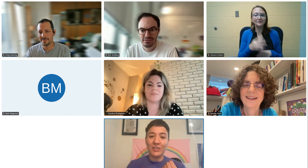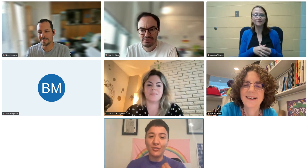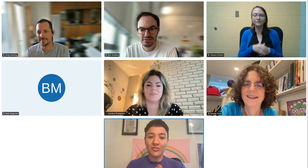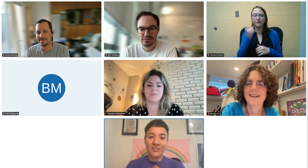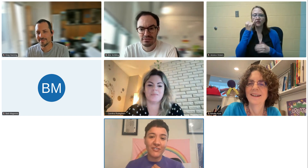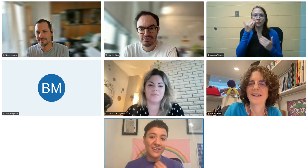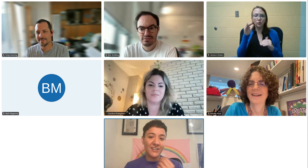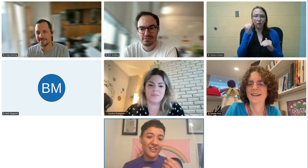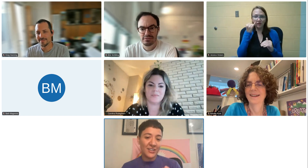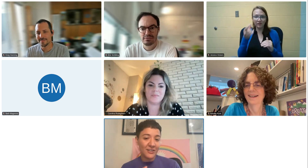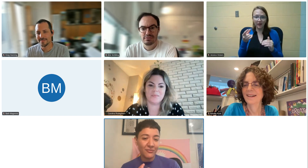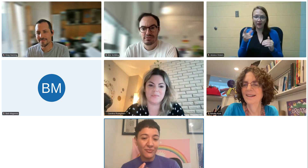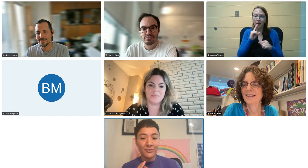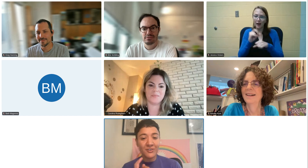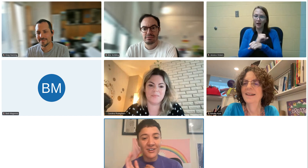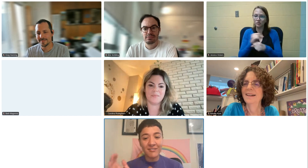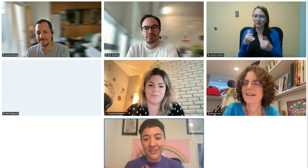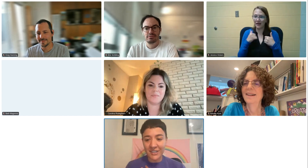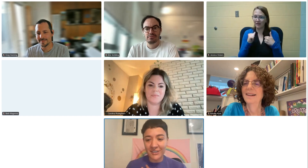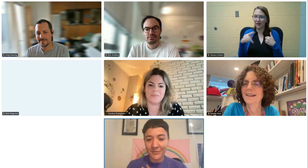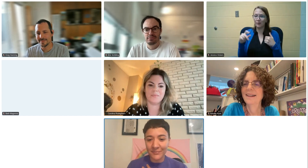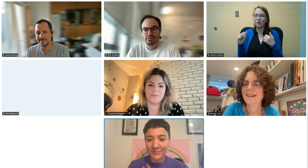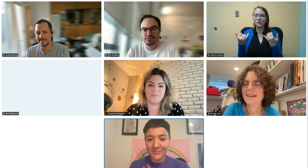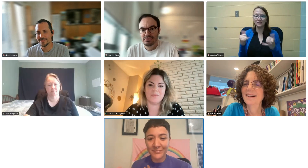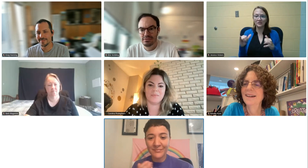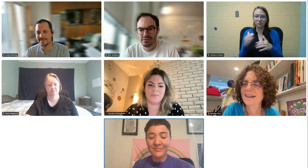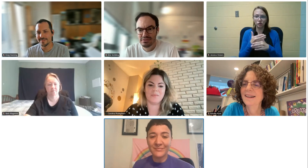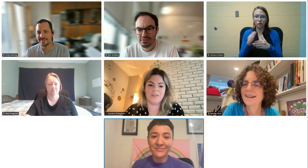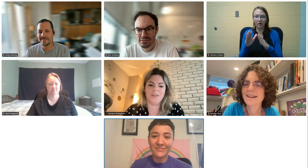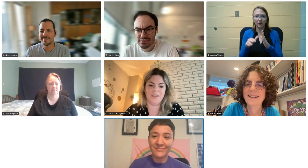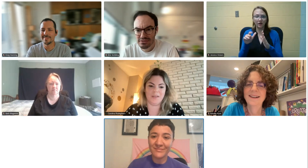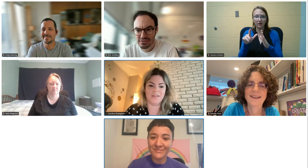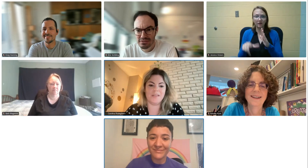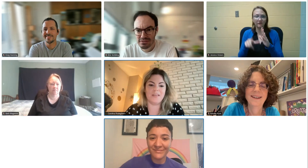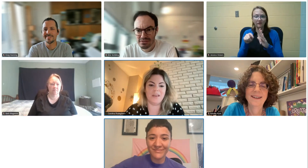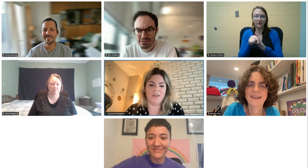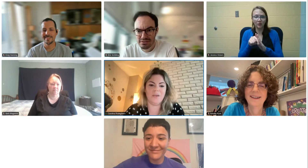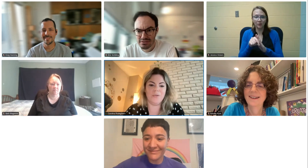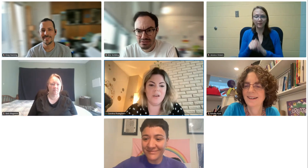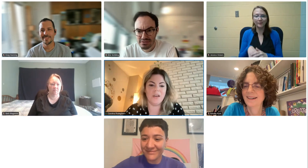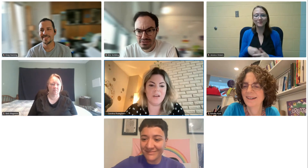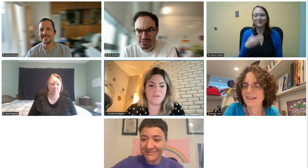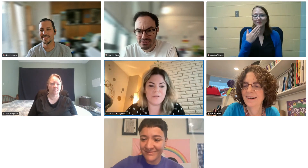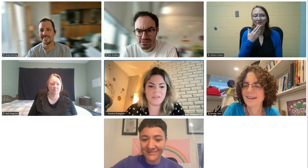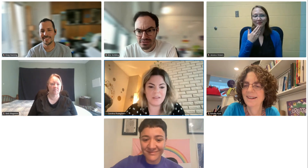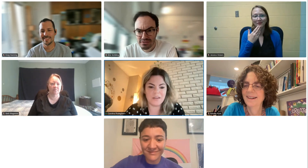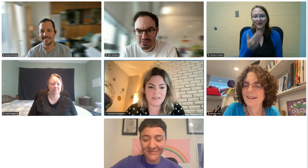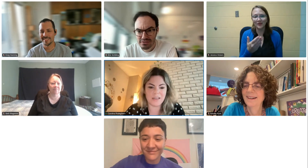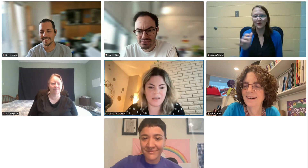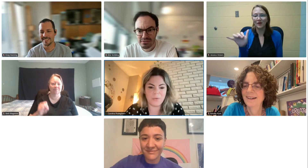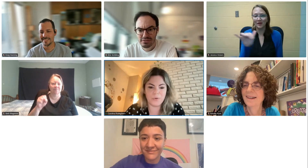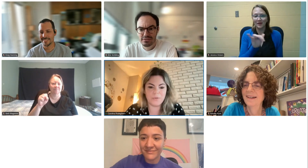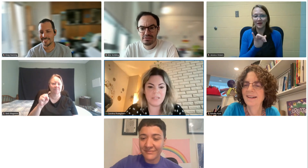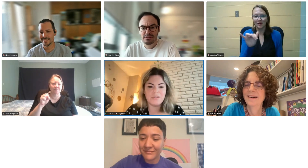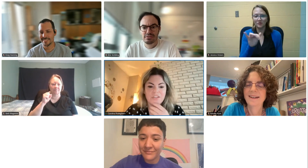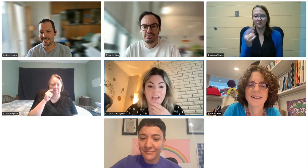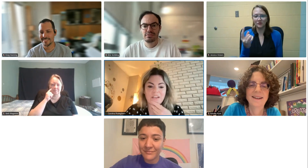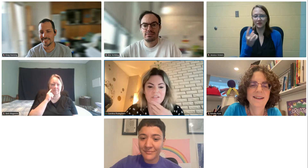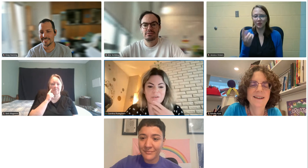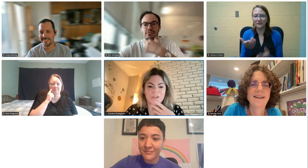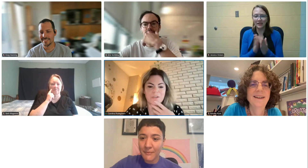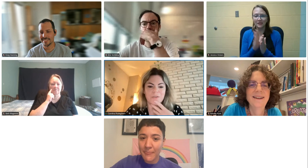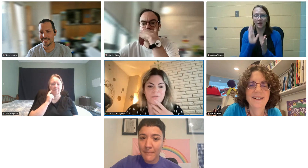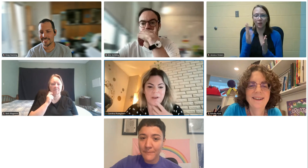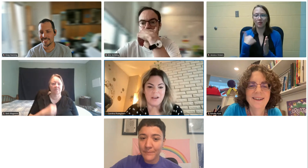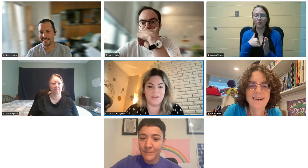app, you can still share via a GIF or a video. Yes, thank you. Also, Sandra is asking, will we